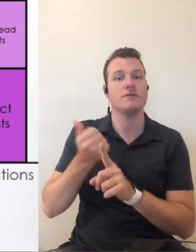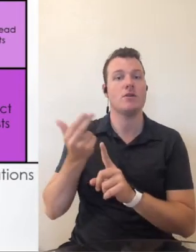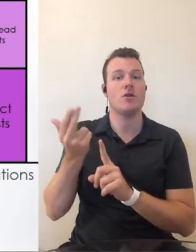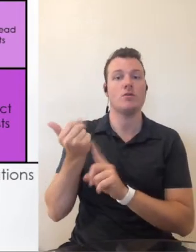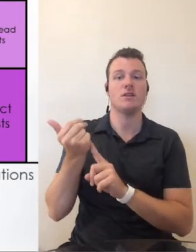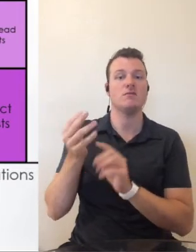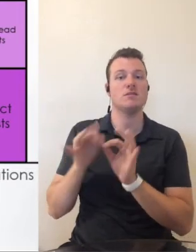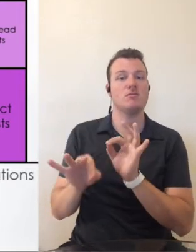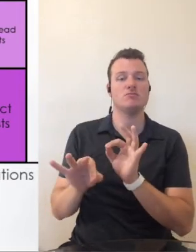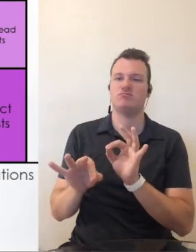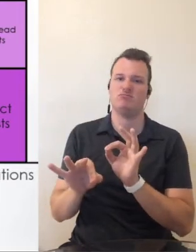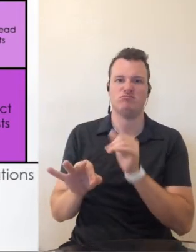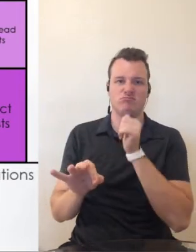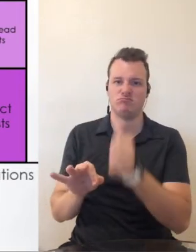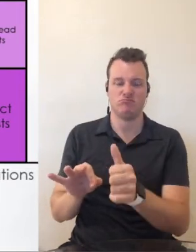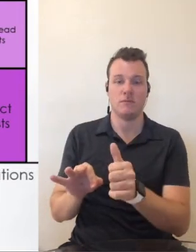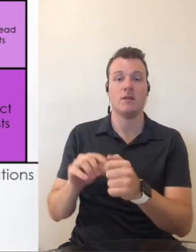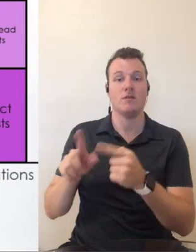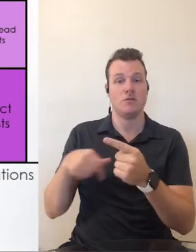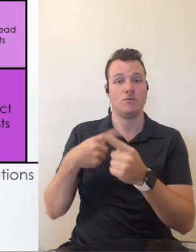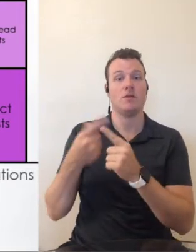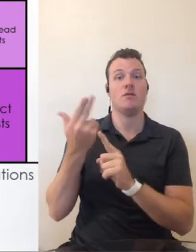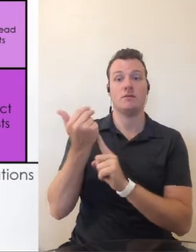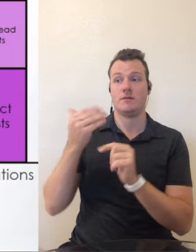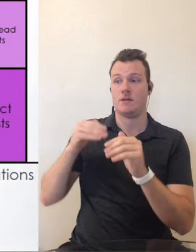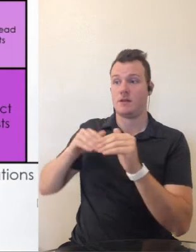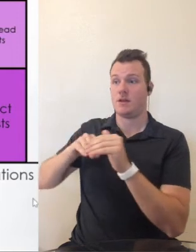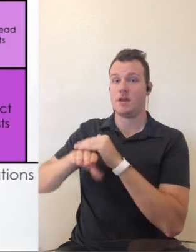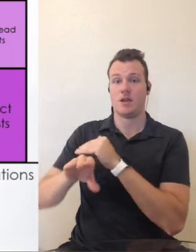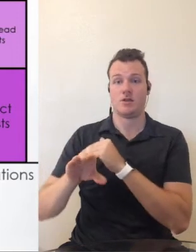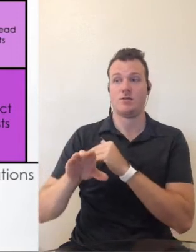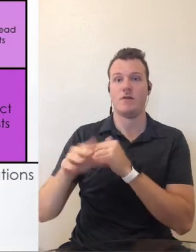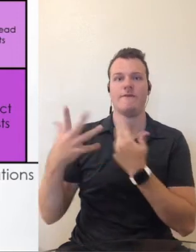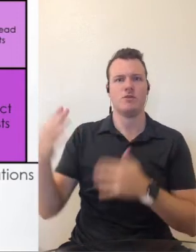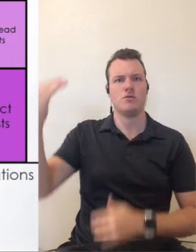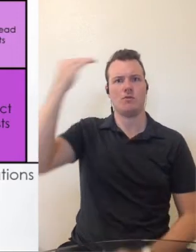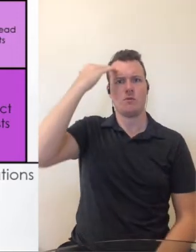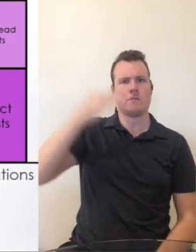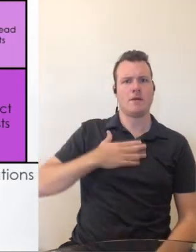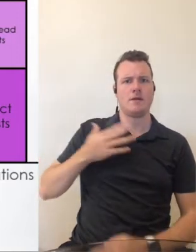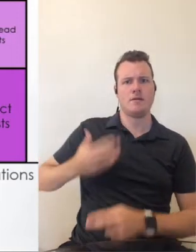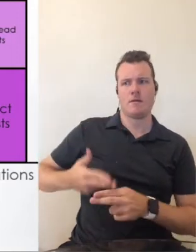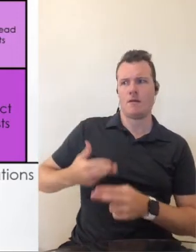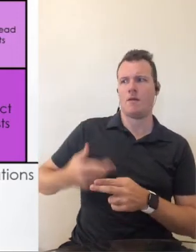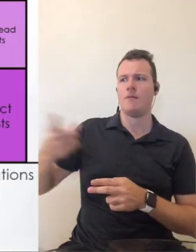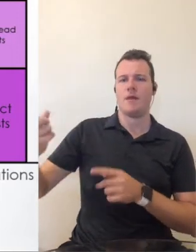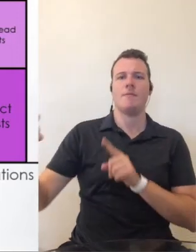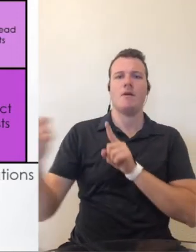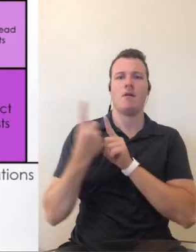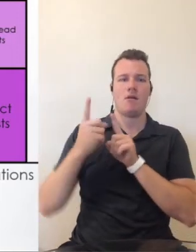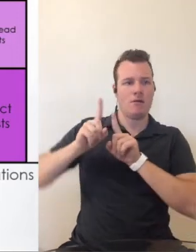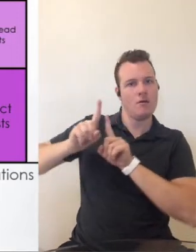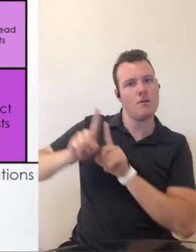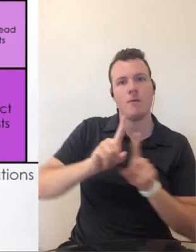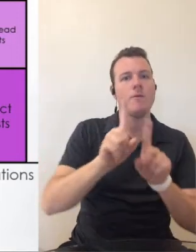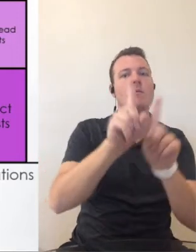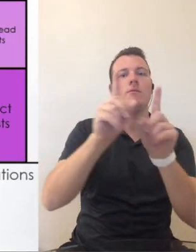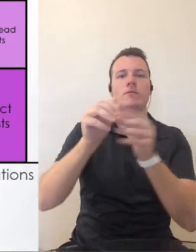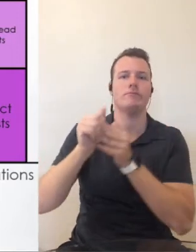hotel. As you walk into the hotel, they know your name. You are escorted from point A to